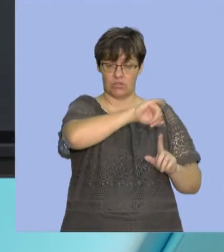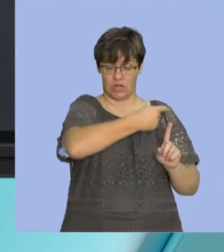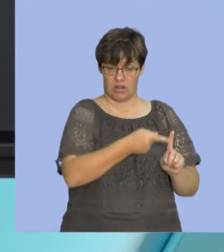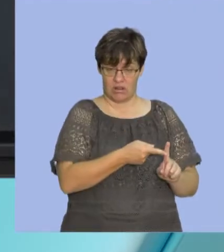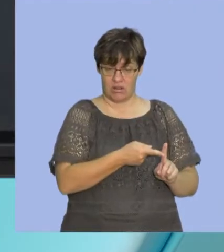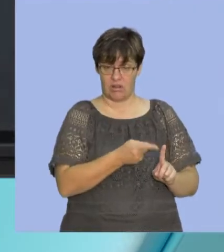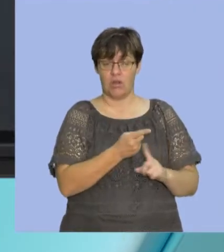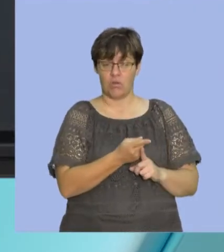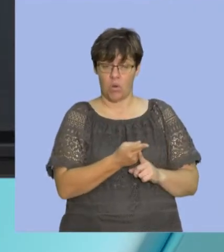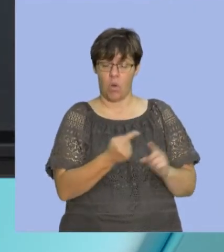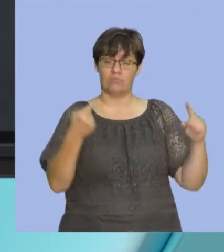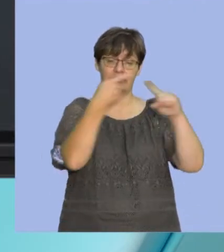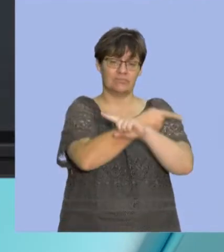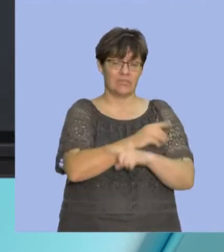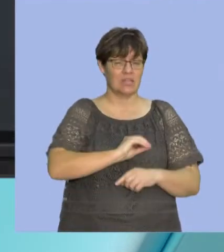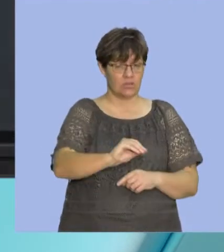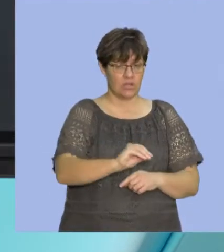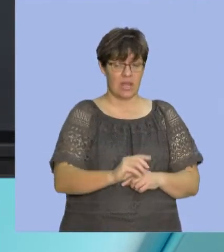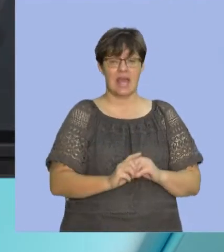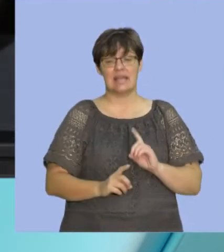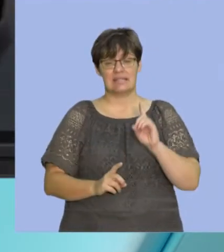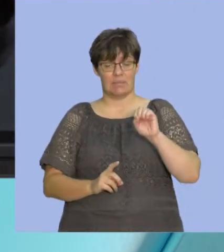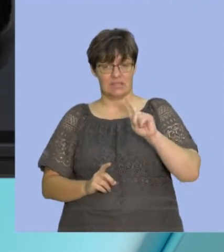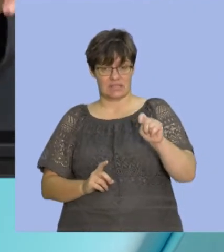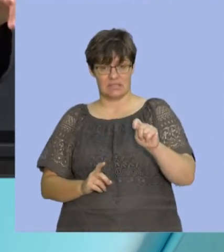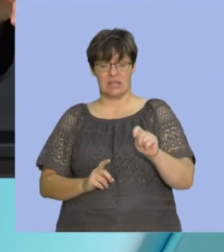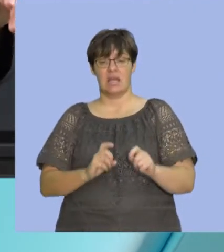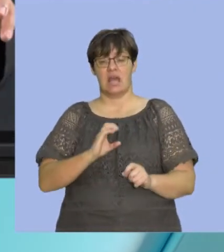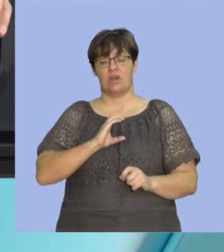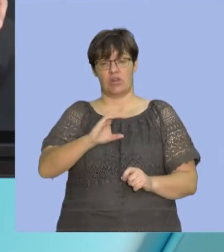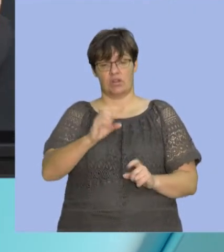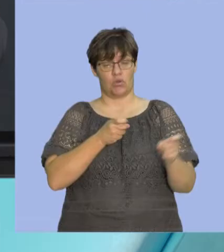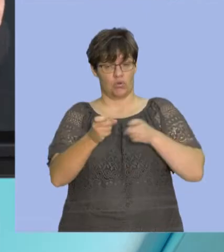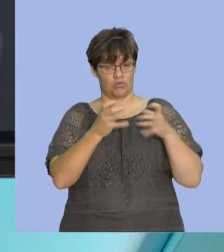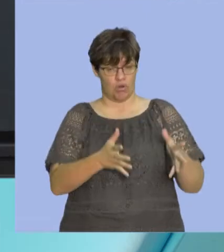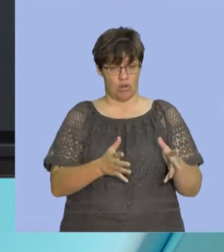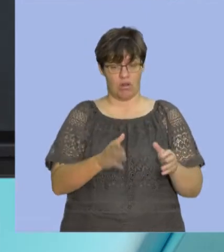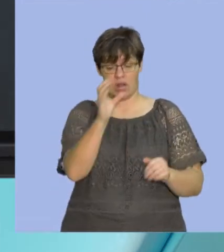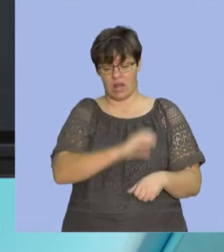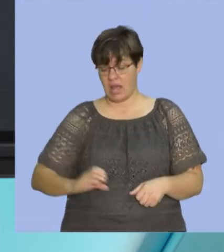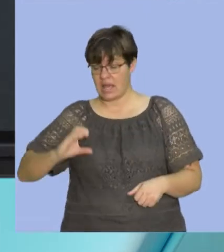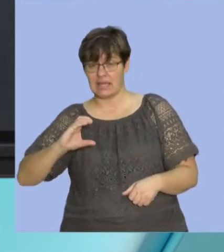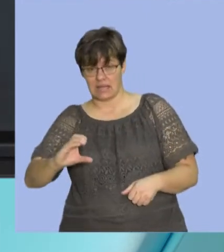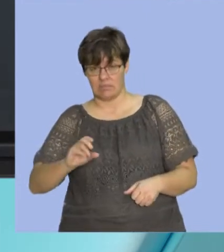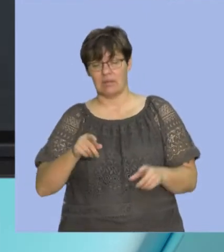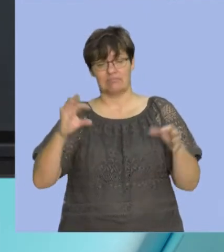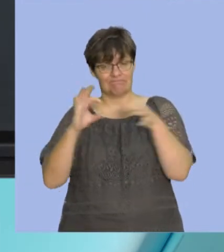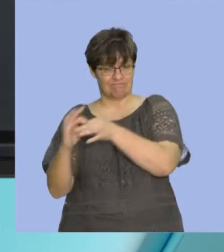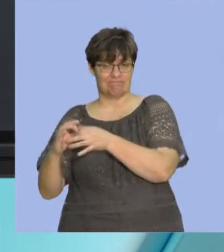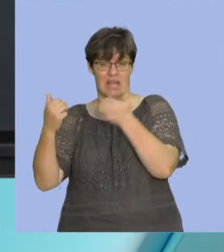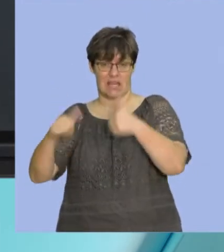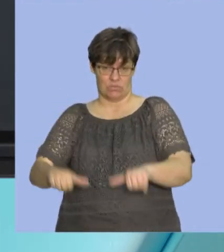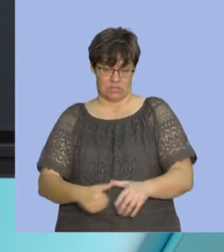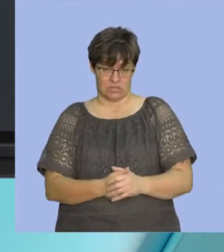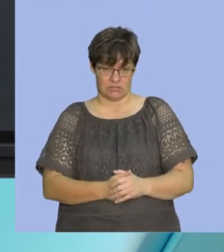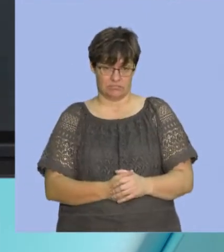what's your contra entry? You debiting your creditors control and you crediting the respective account. For example,